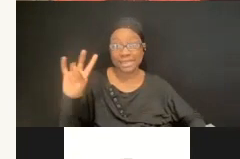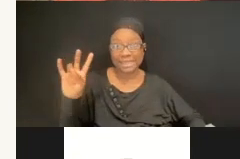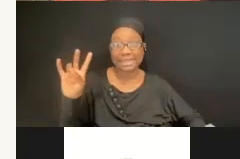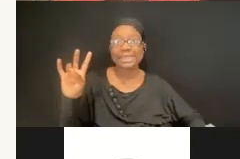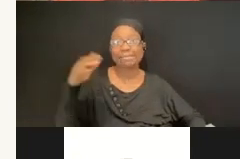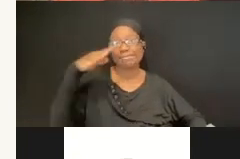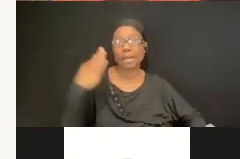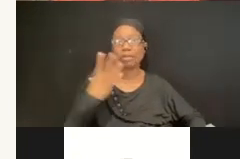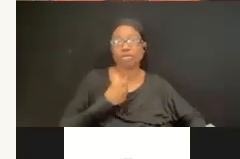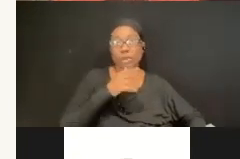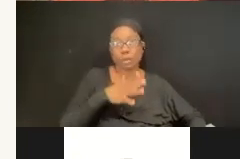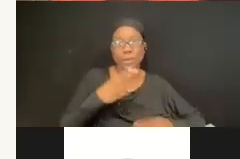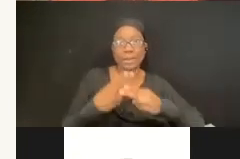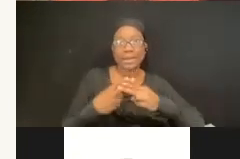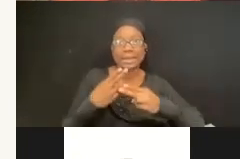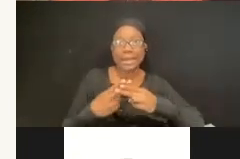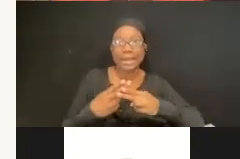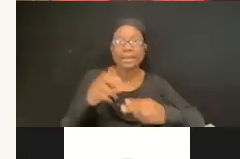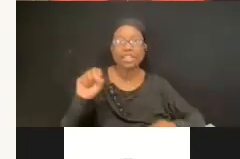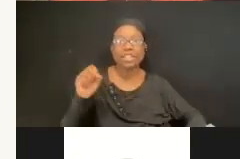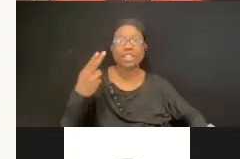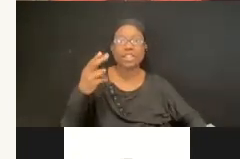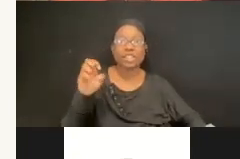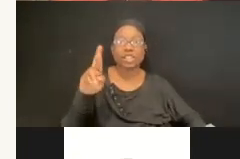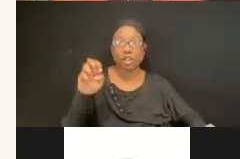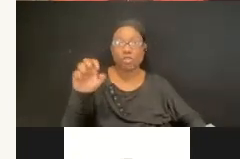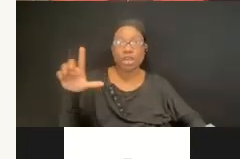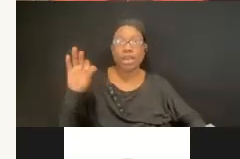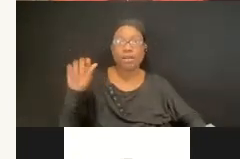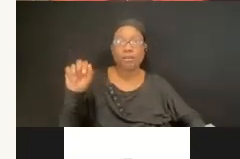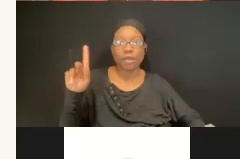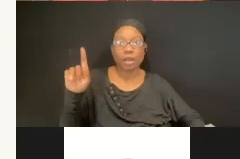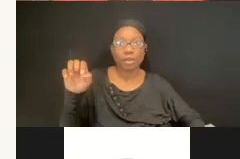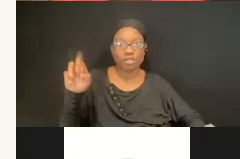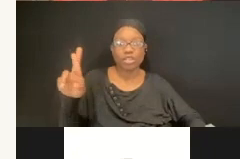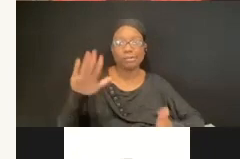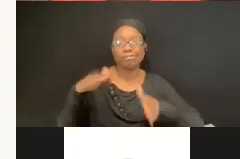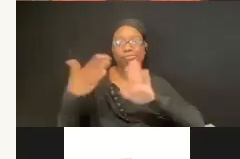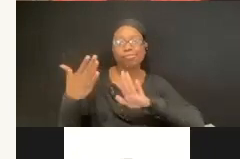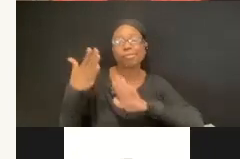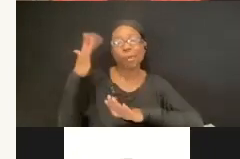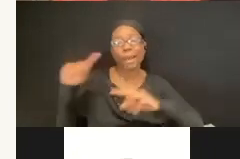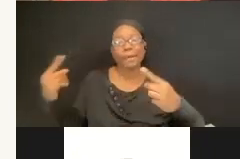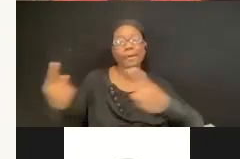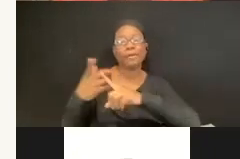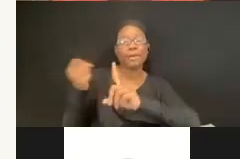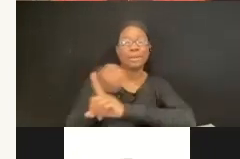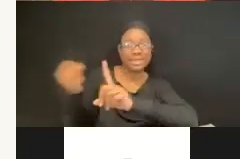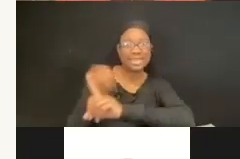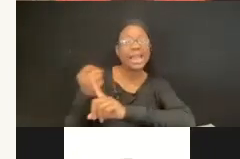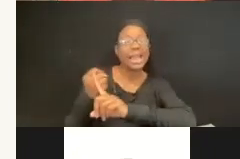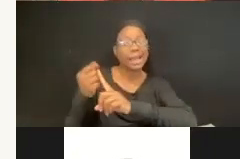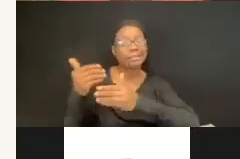she sustained after an attack. In 2017, Derica Banner is killed in Charlotte.